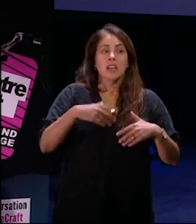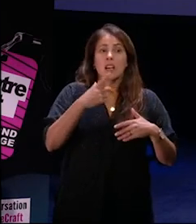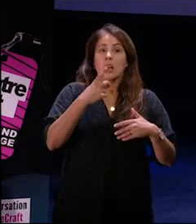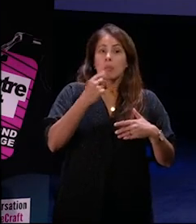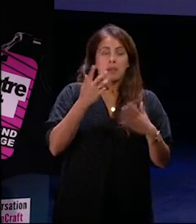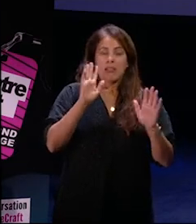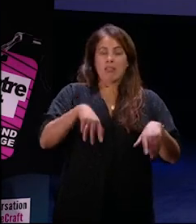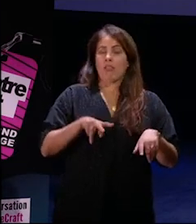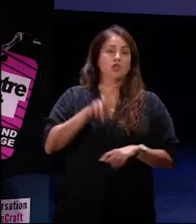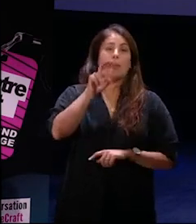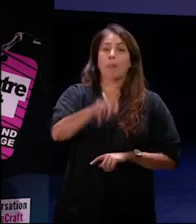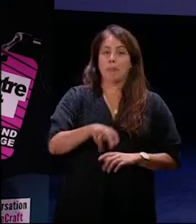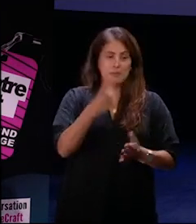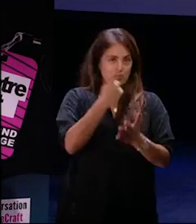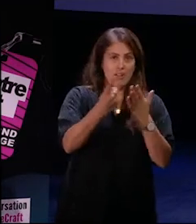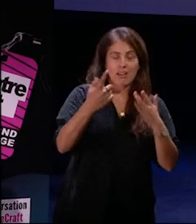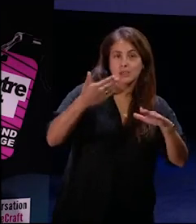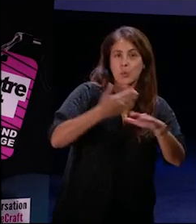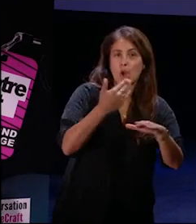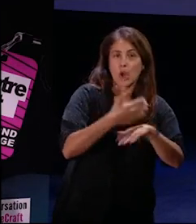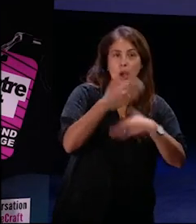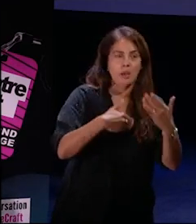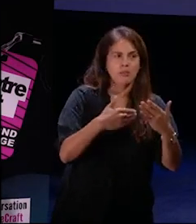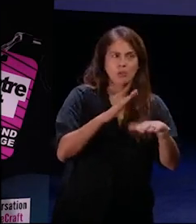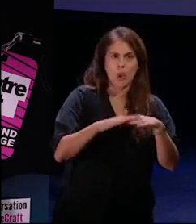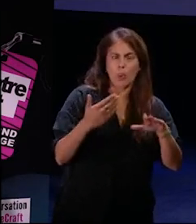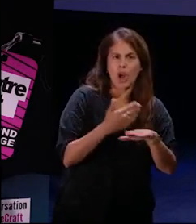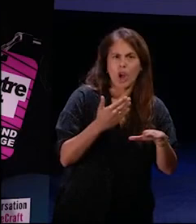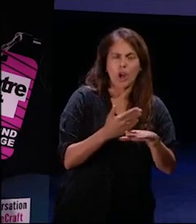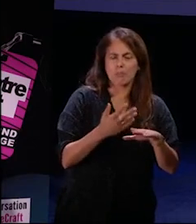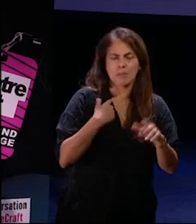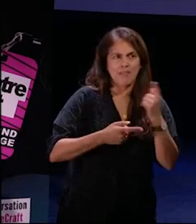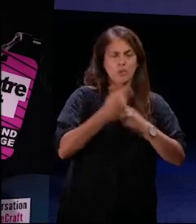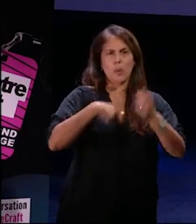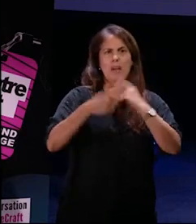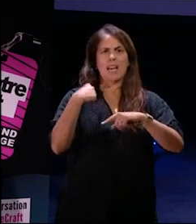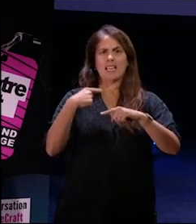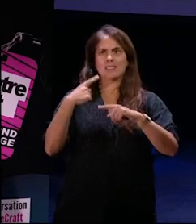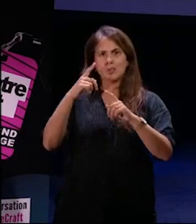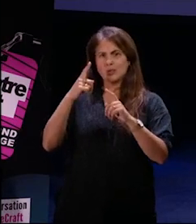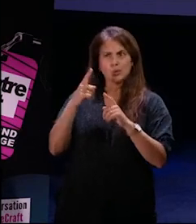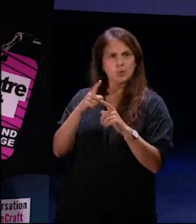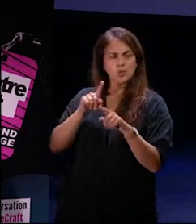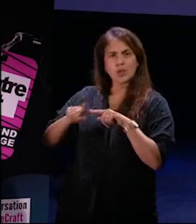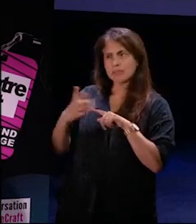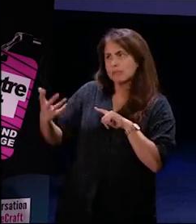necessarily turn out as you wish, so you have to be inventive and you have to go back to doing something else to supplement that.